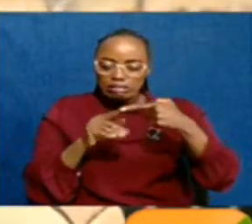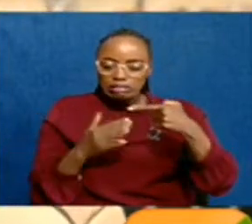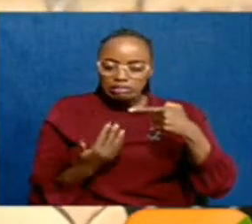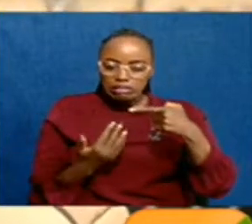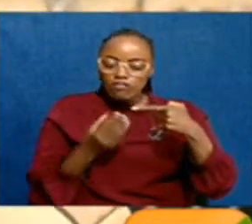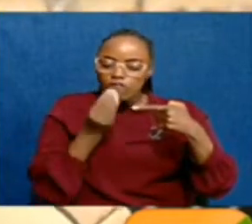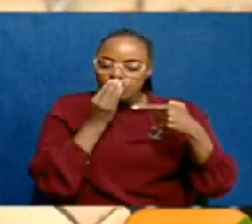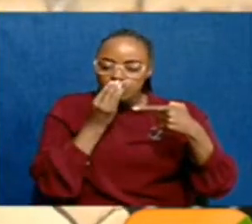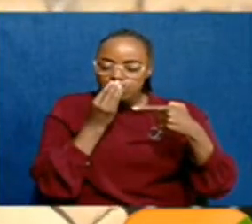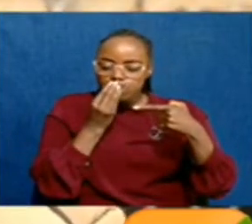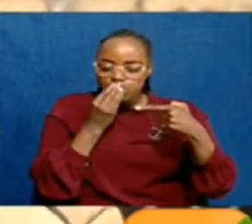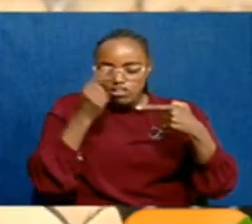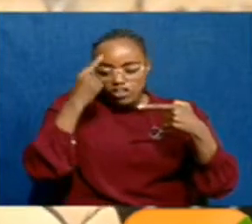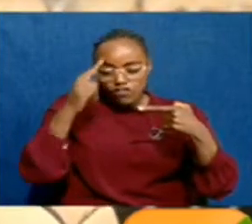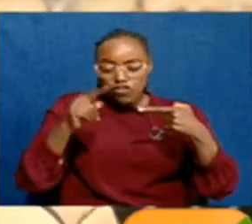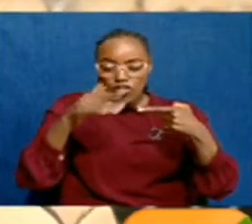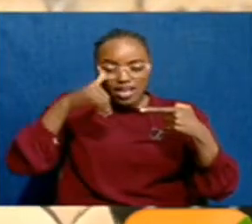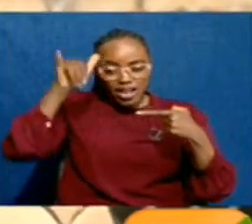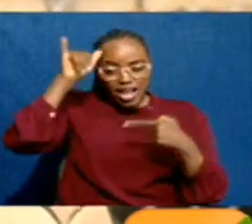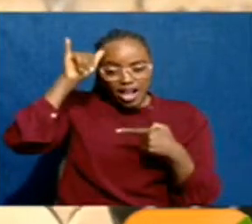foda, chakula ya ngombe.